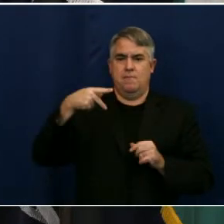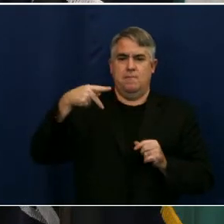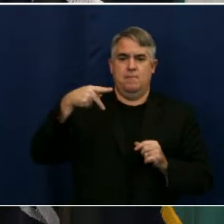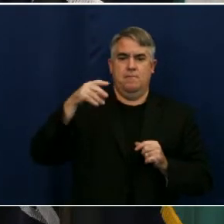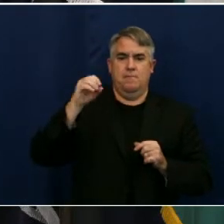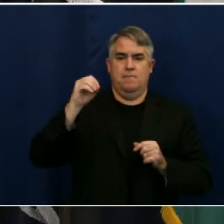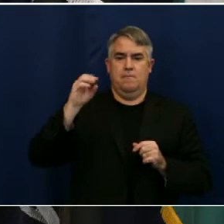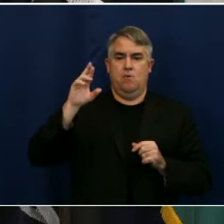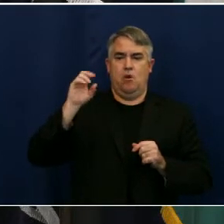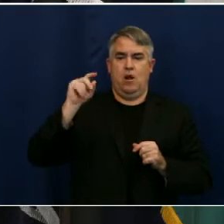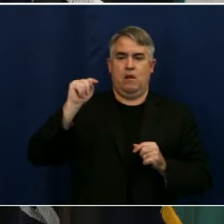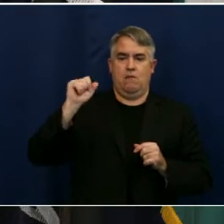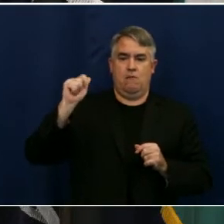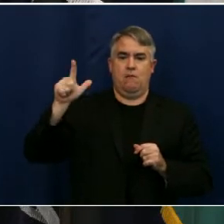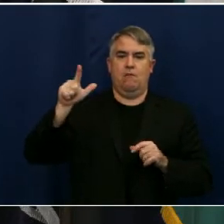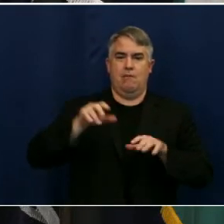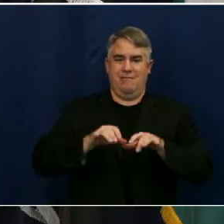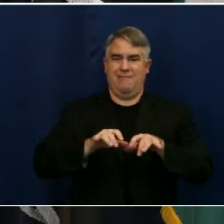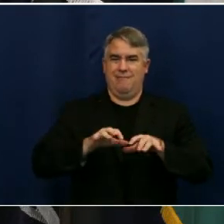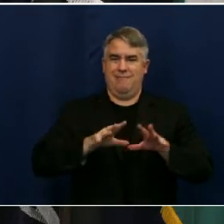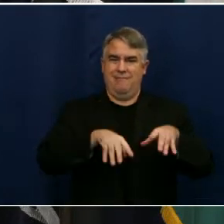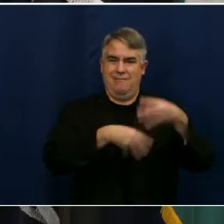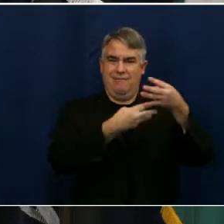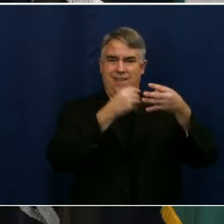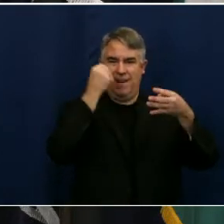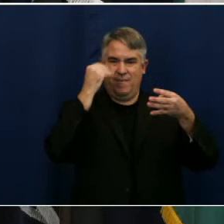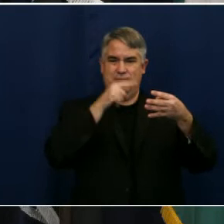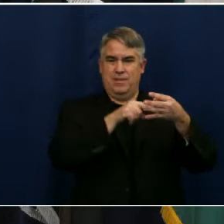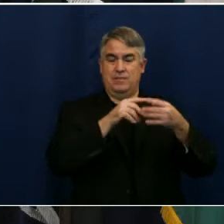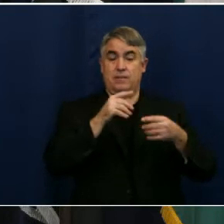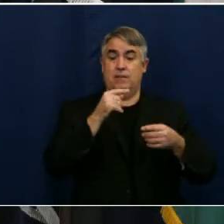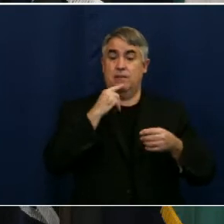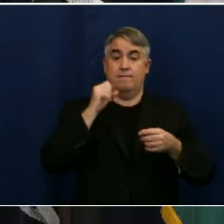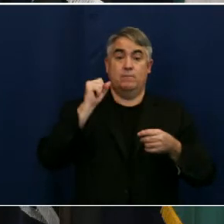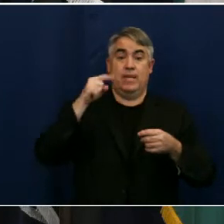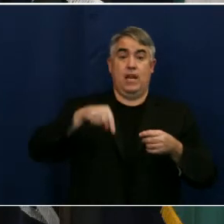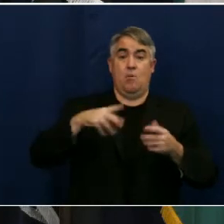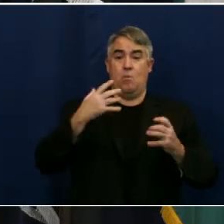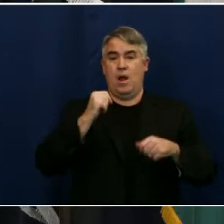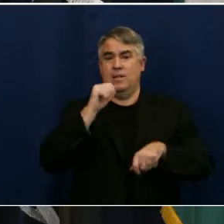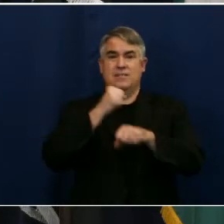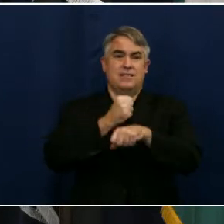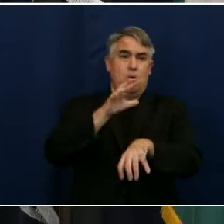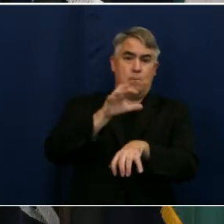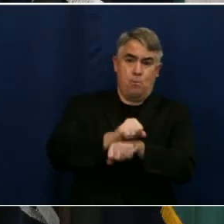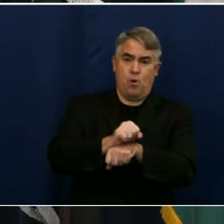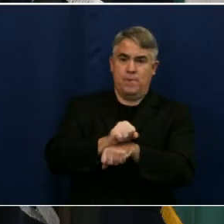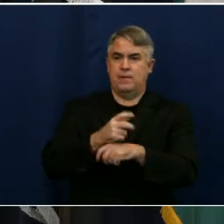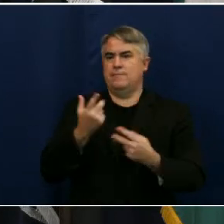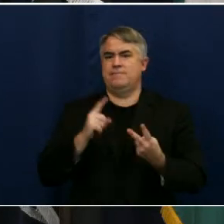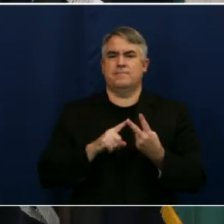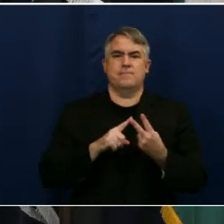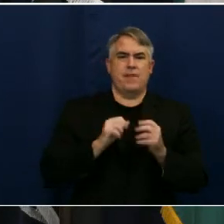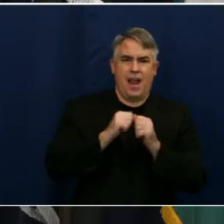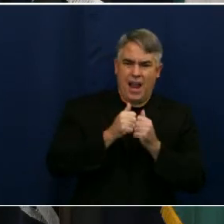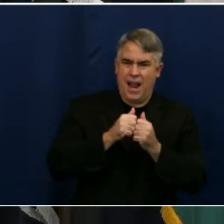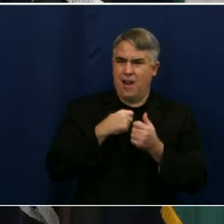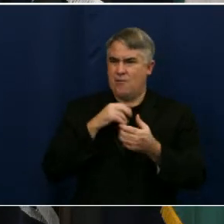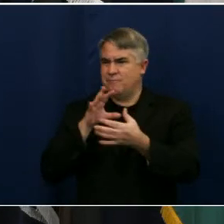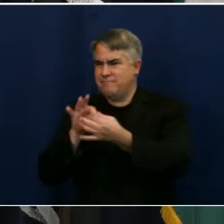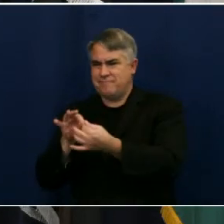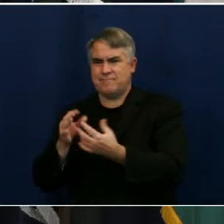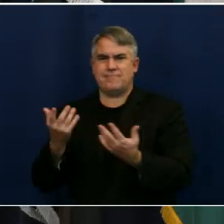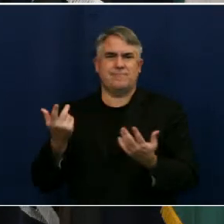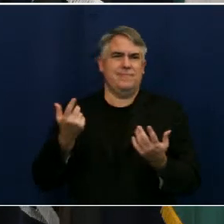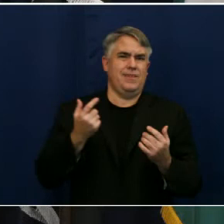user interface of a San Diegan trying to get an appointment to all of the back-end systems of connecting all of the